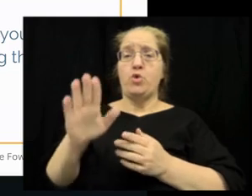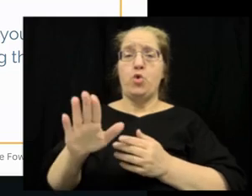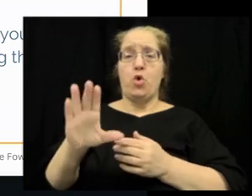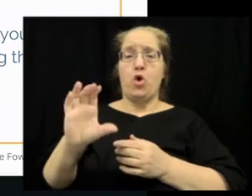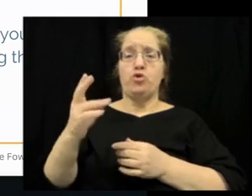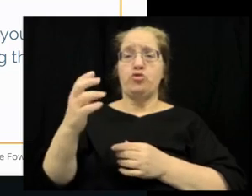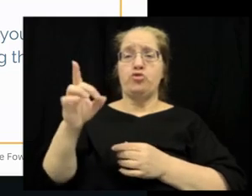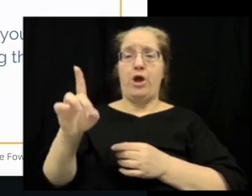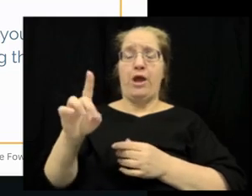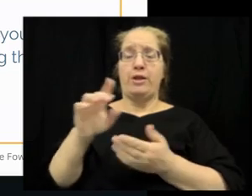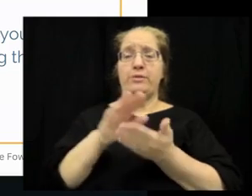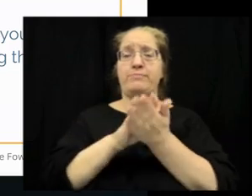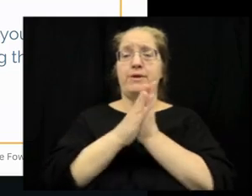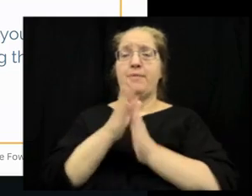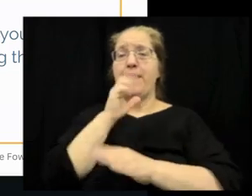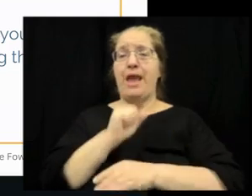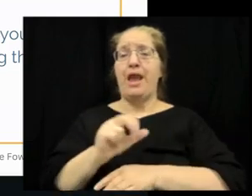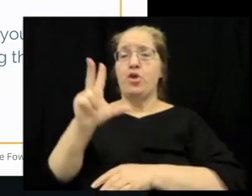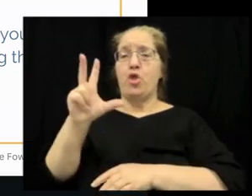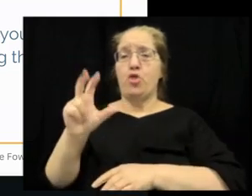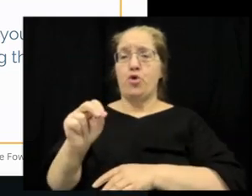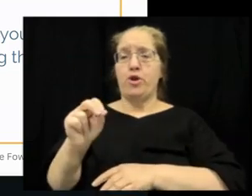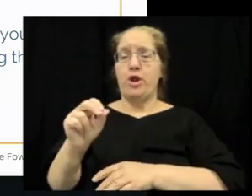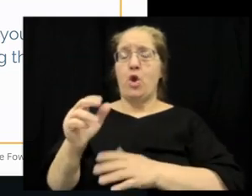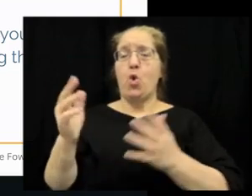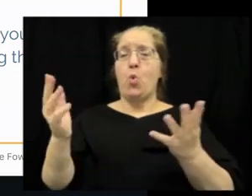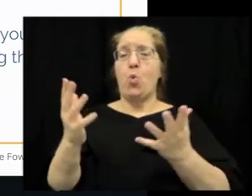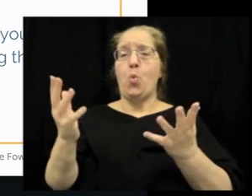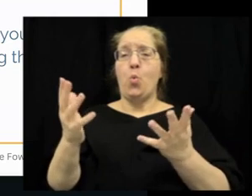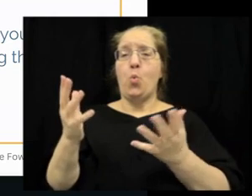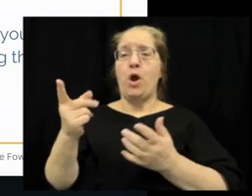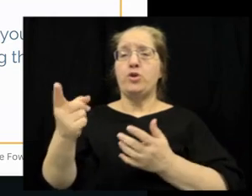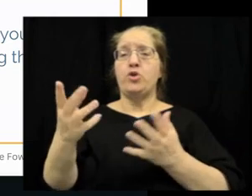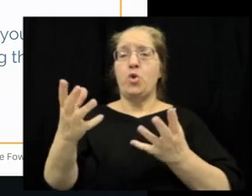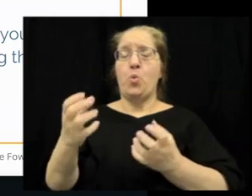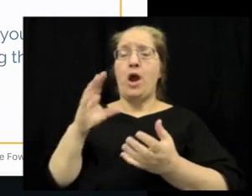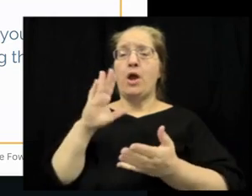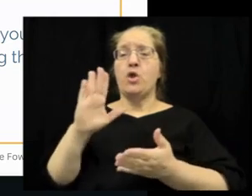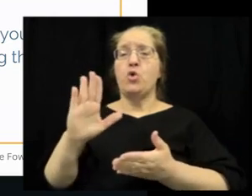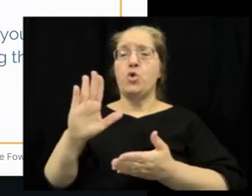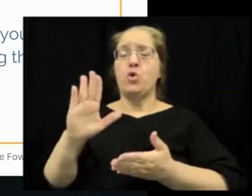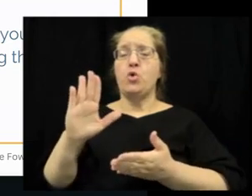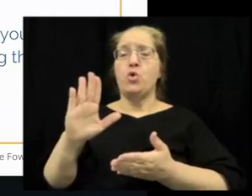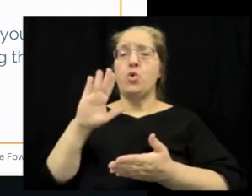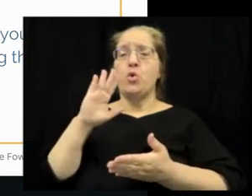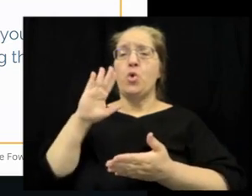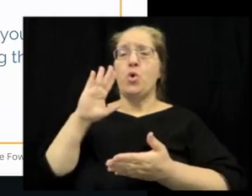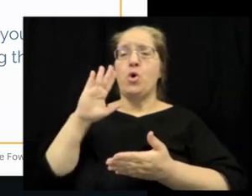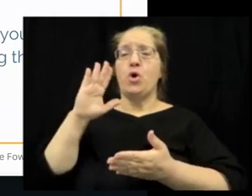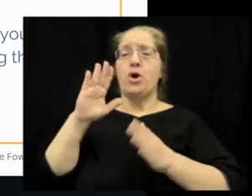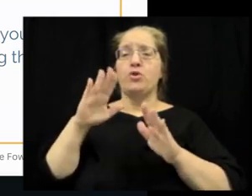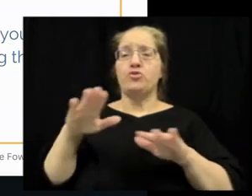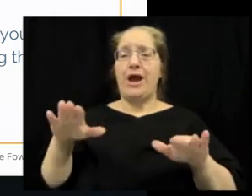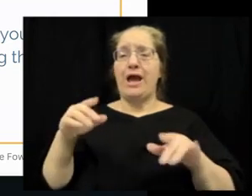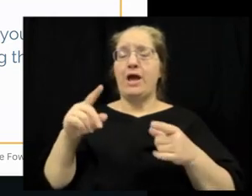the way you respond to them during their bout with school refusal? I'm sorry, you're not supposed to write that part. You just write, my